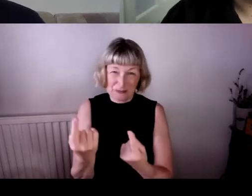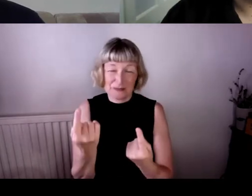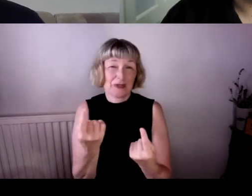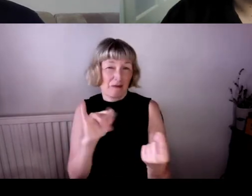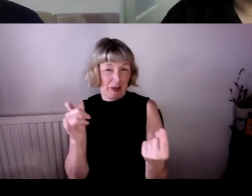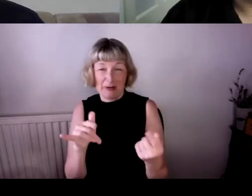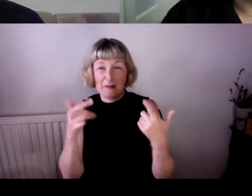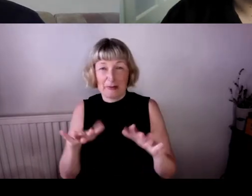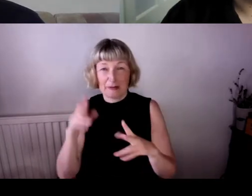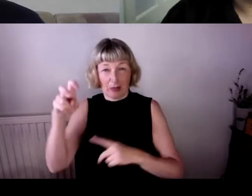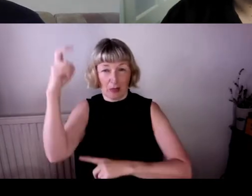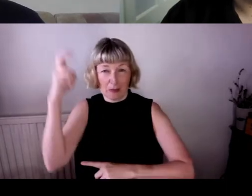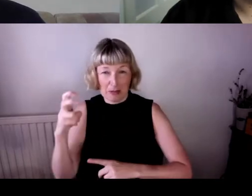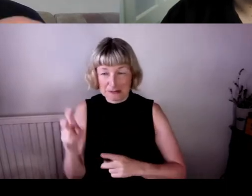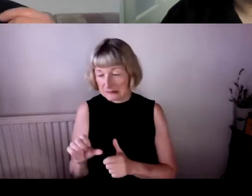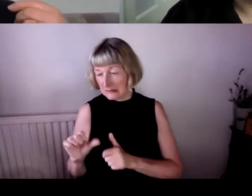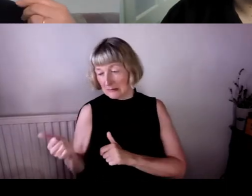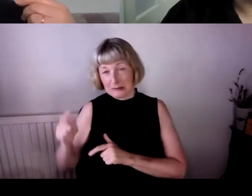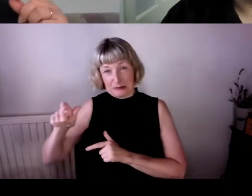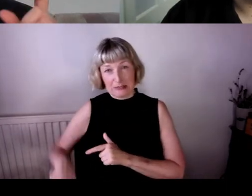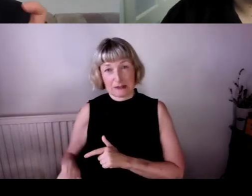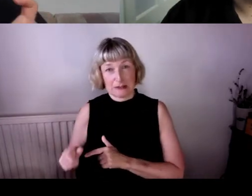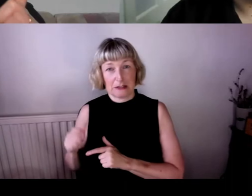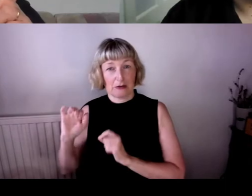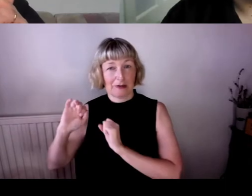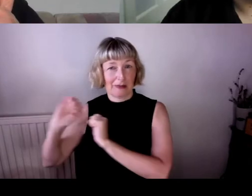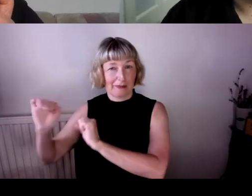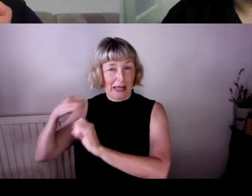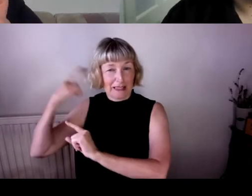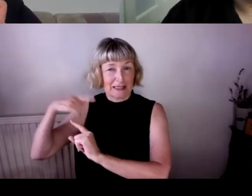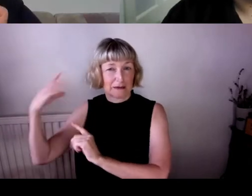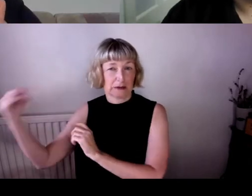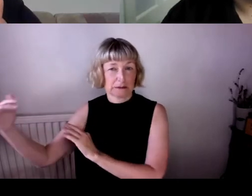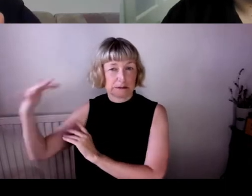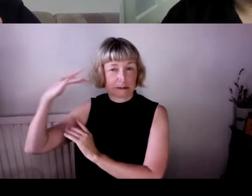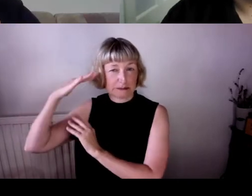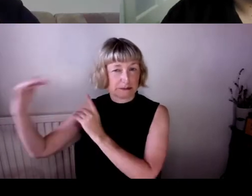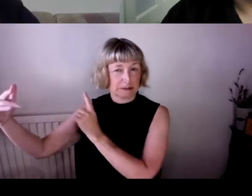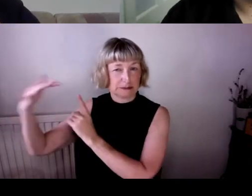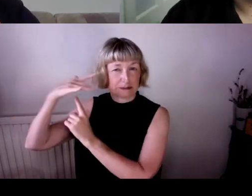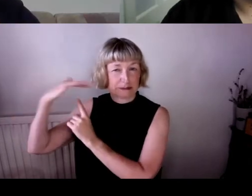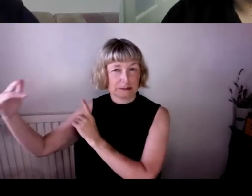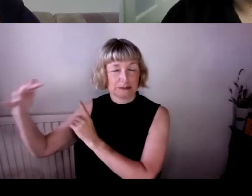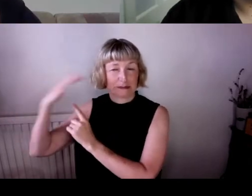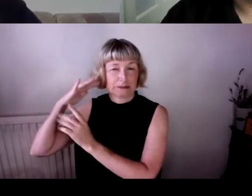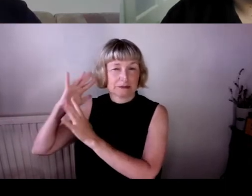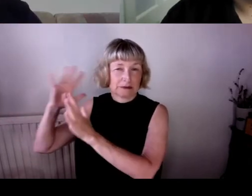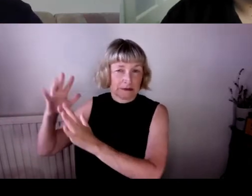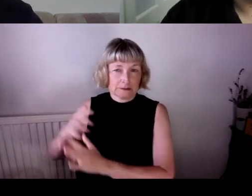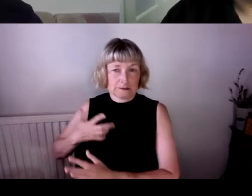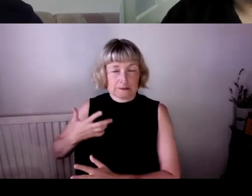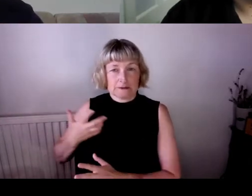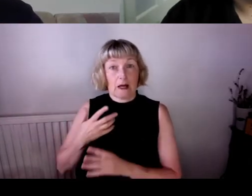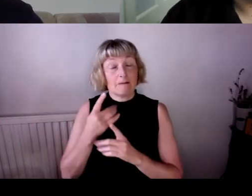we're getting is shh, shh, shh, shh. And we describe only in the silences. So when